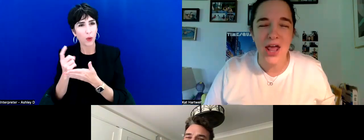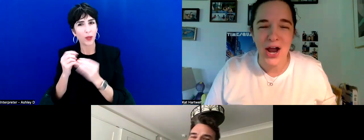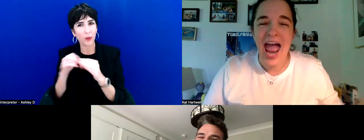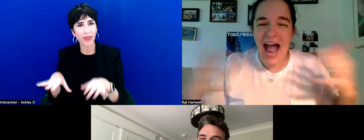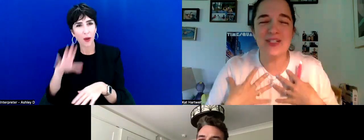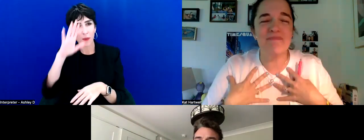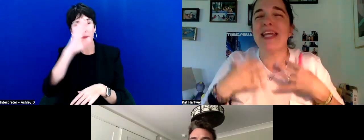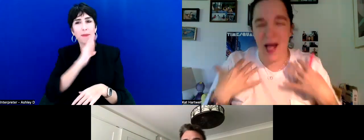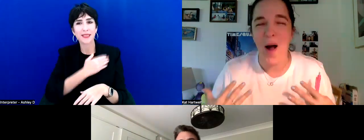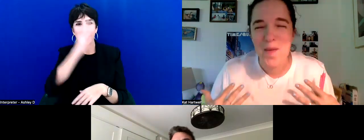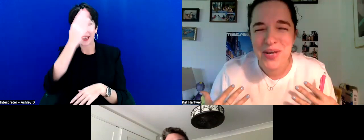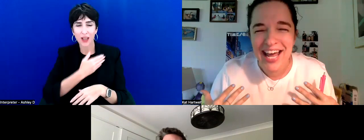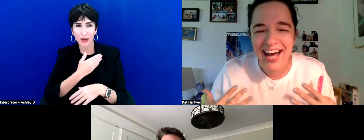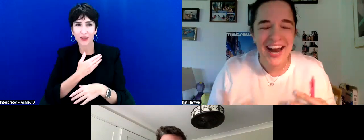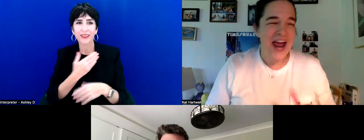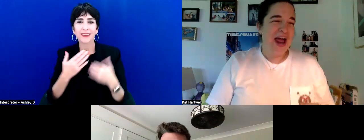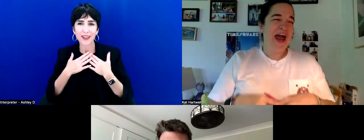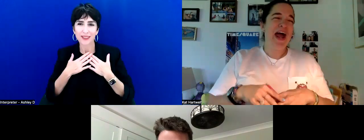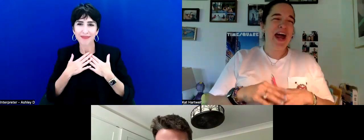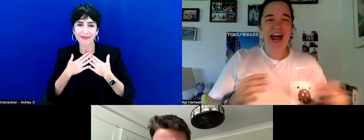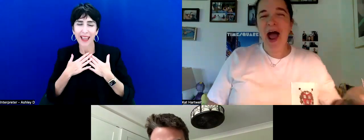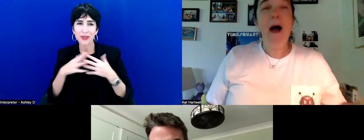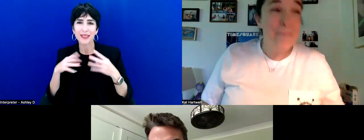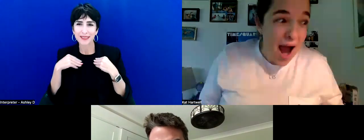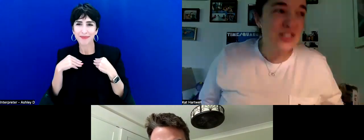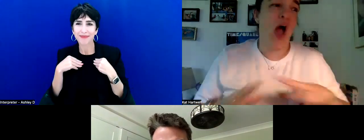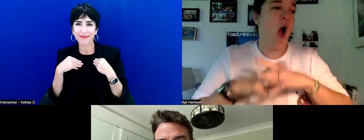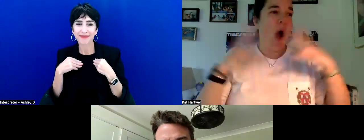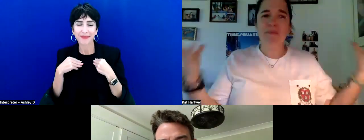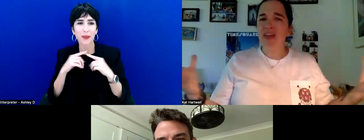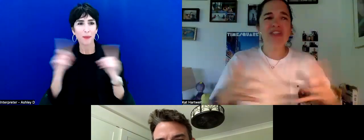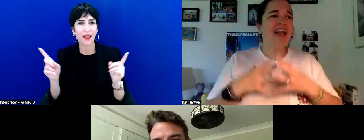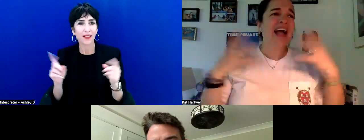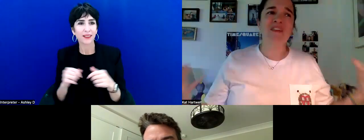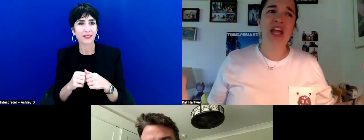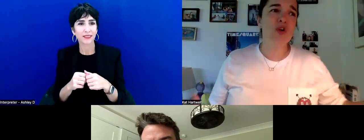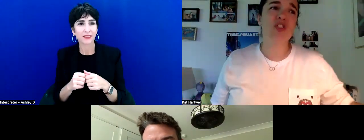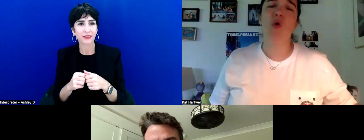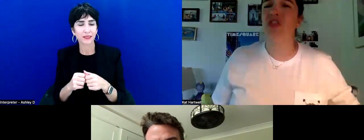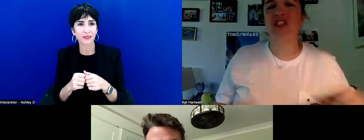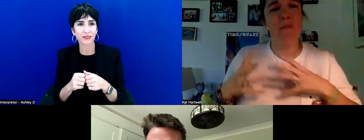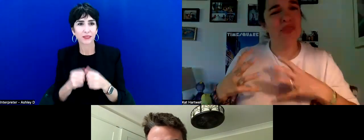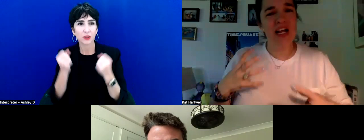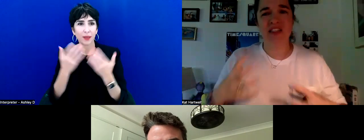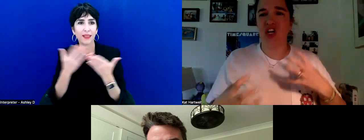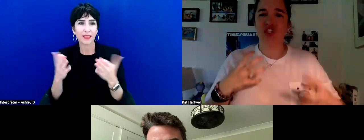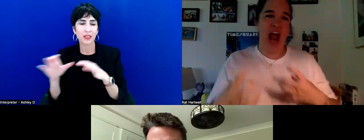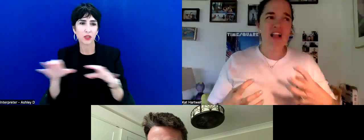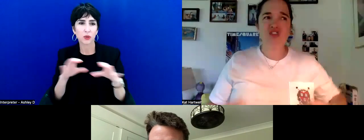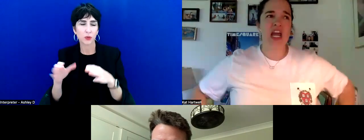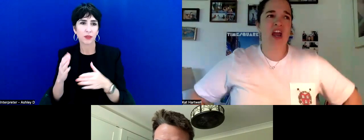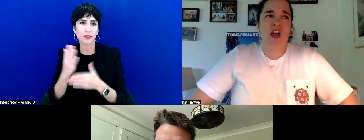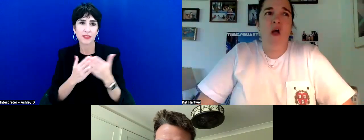my daughter. I just be alone. But though, I'm not a lot of things we could do, and there's something,